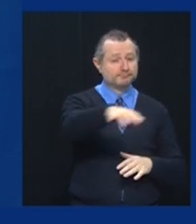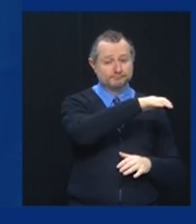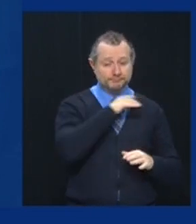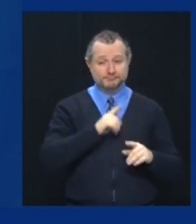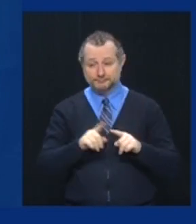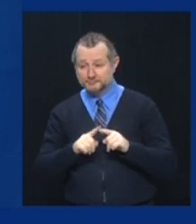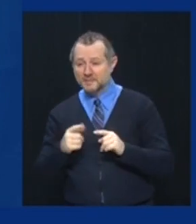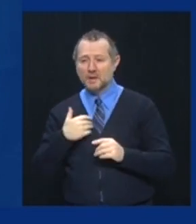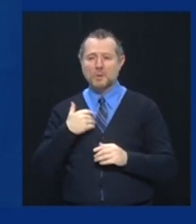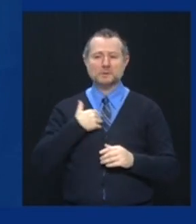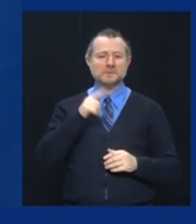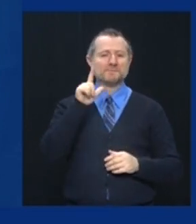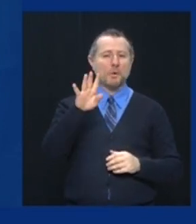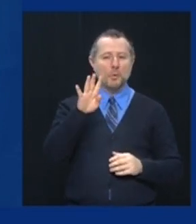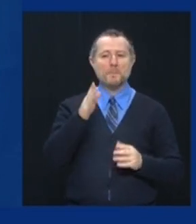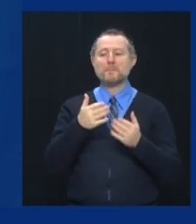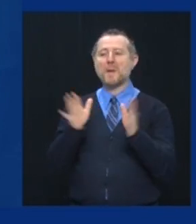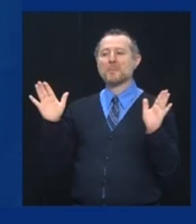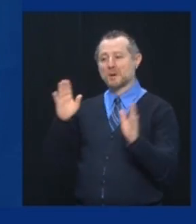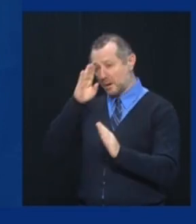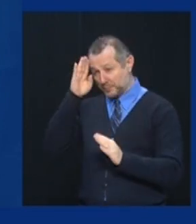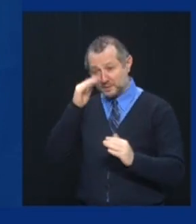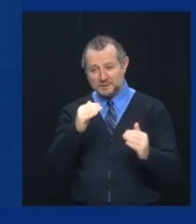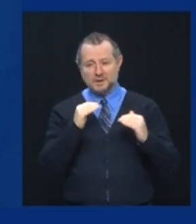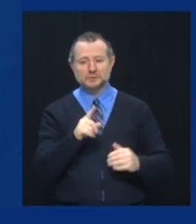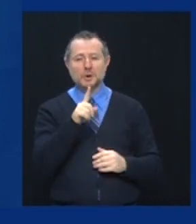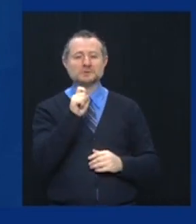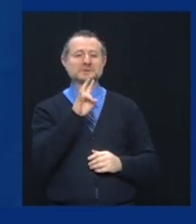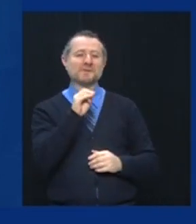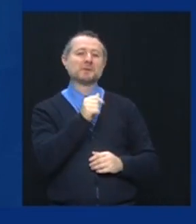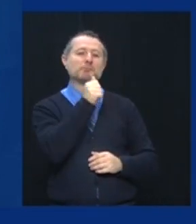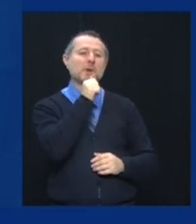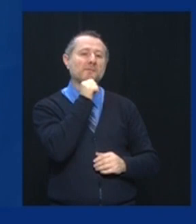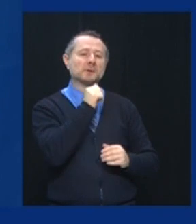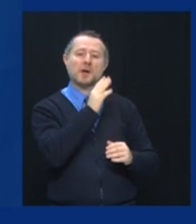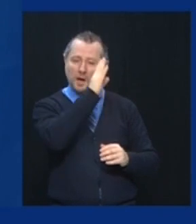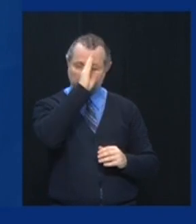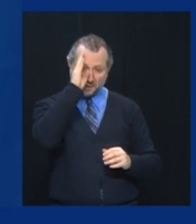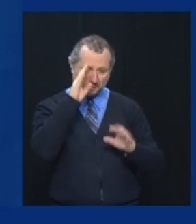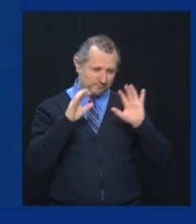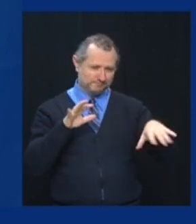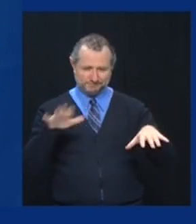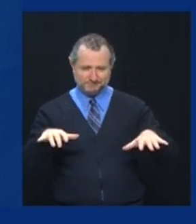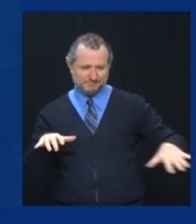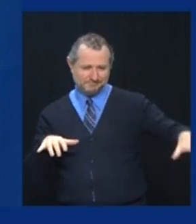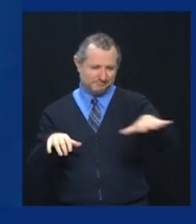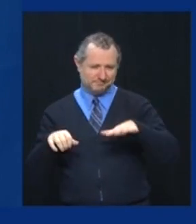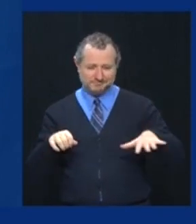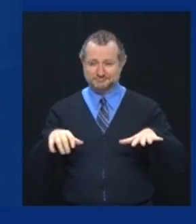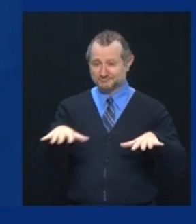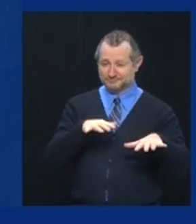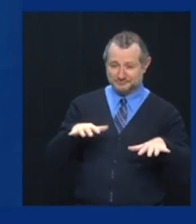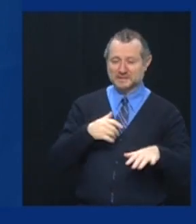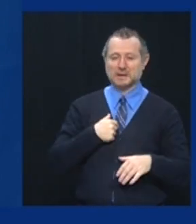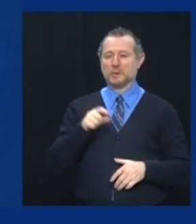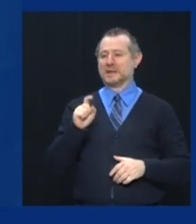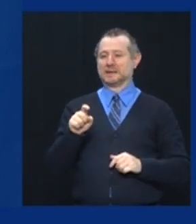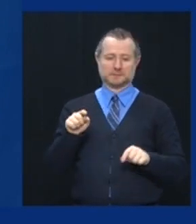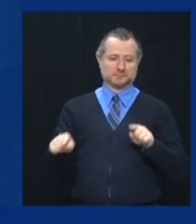hospitals. Obviously, the overwhelming effort is done by the private hospitals. We need them to operate, and we need them to